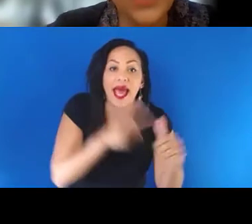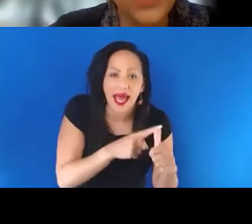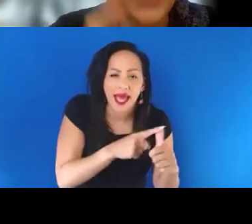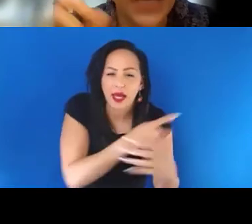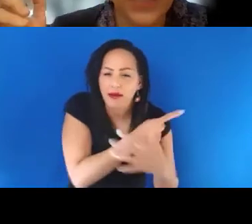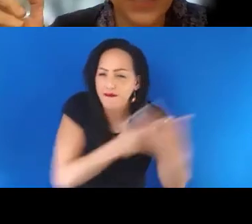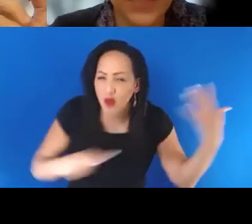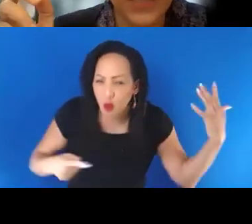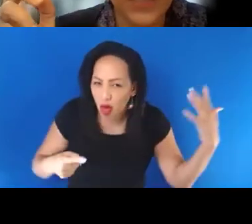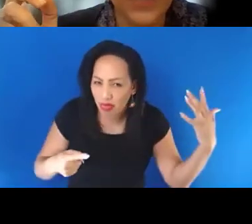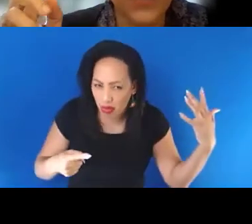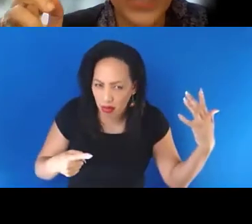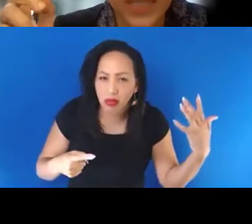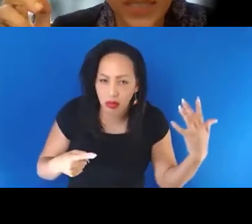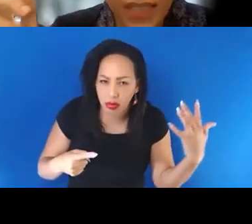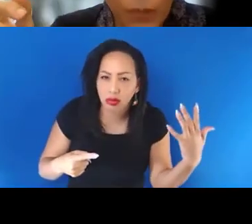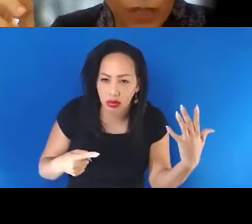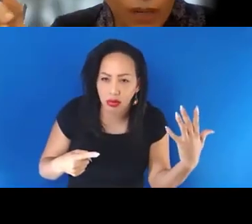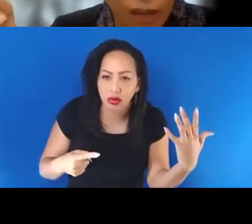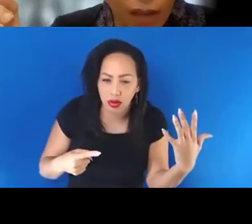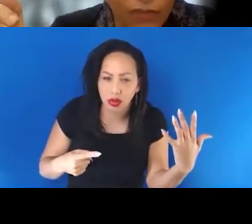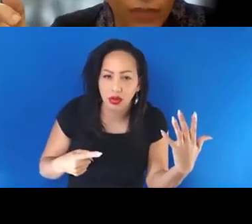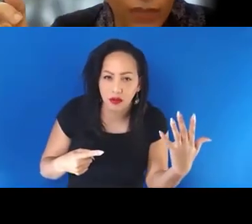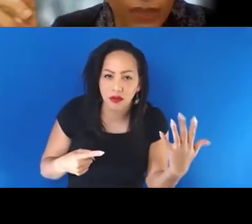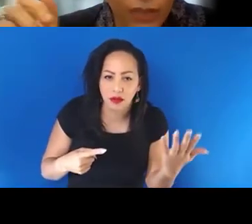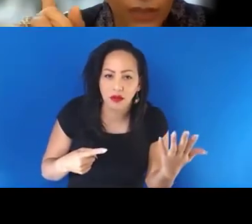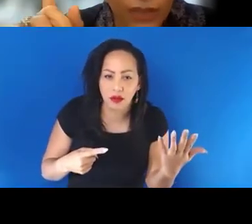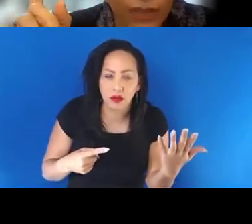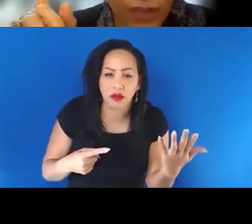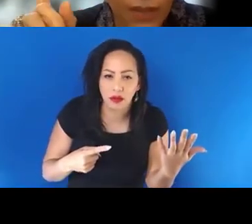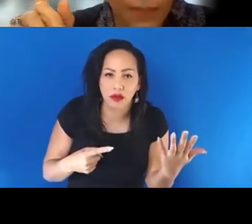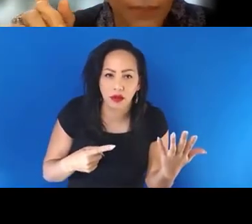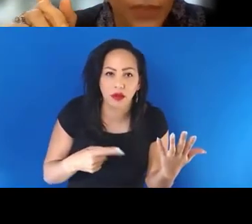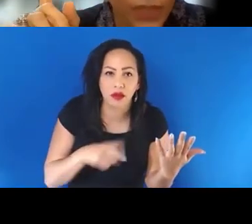others. With the exception of